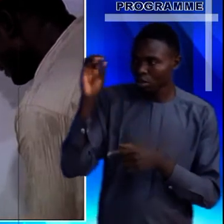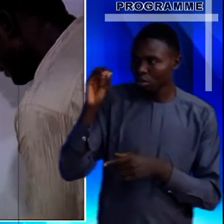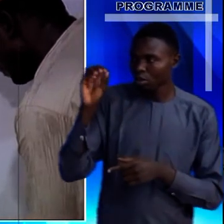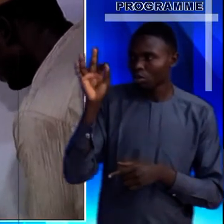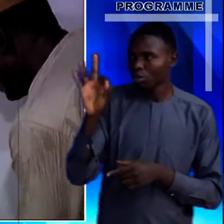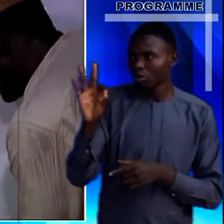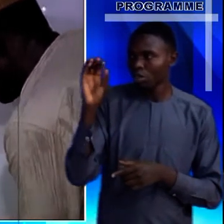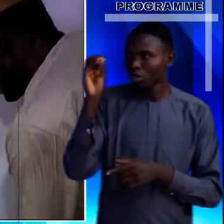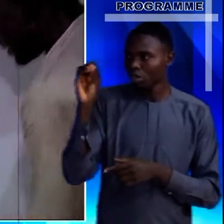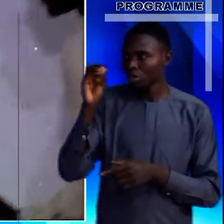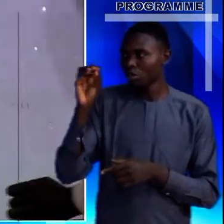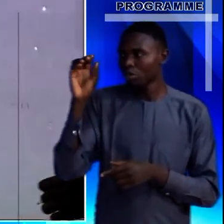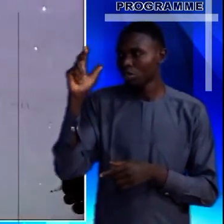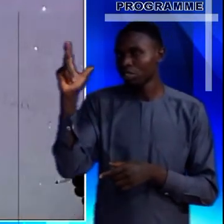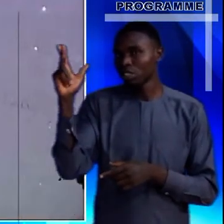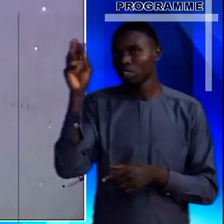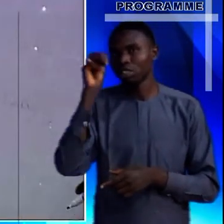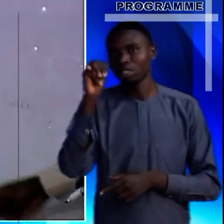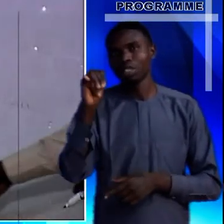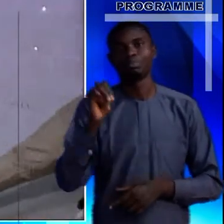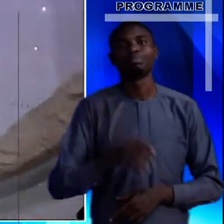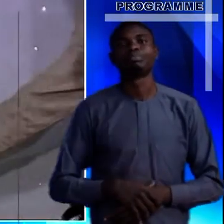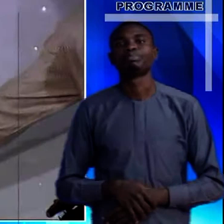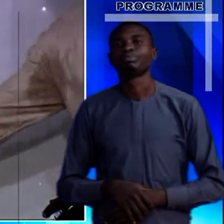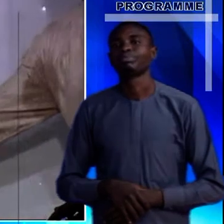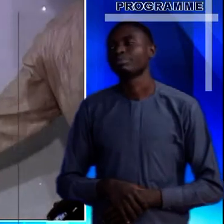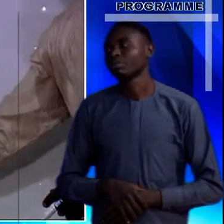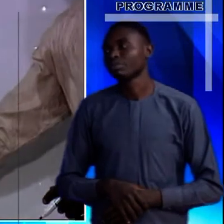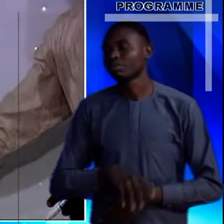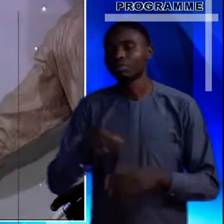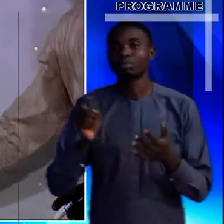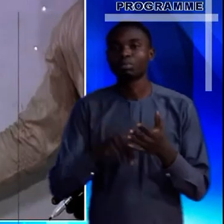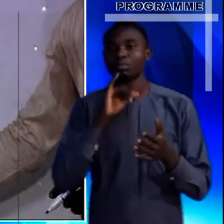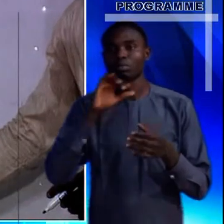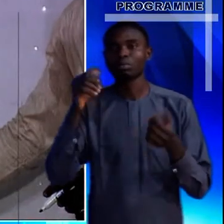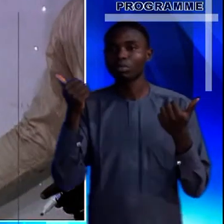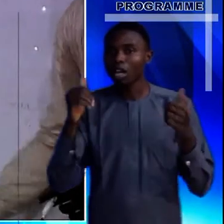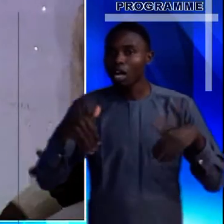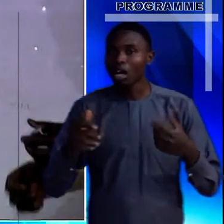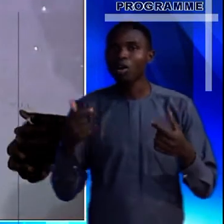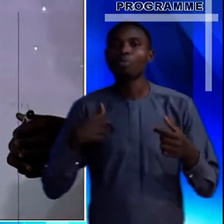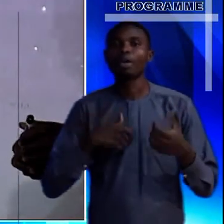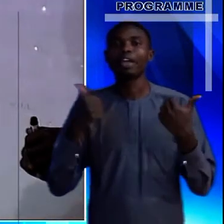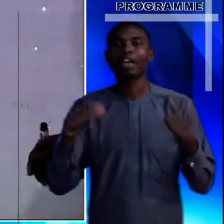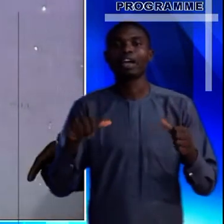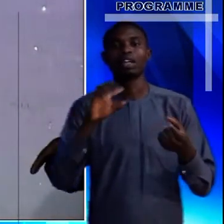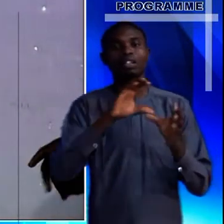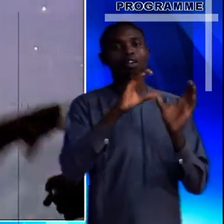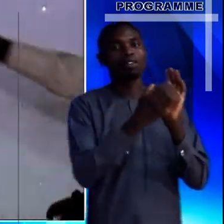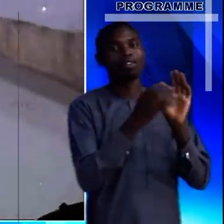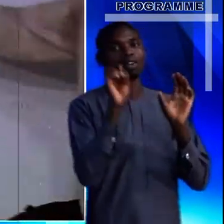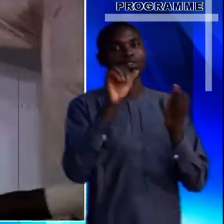0.03 meters. So this is how we can convert millimeters to meters. Then let